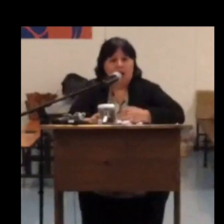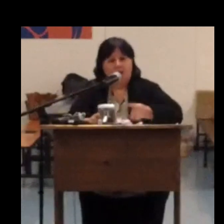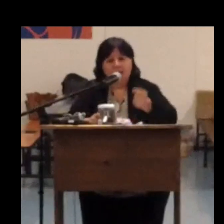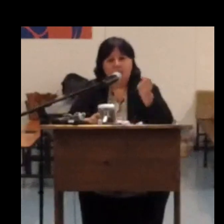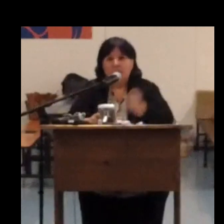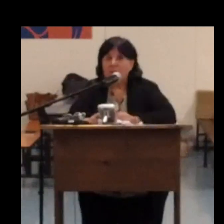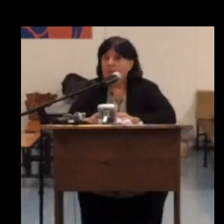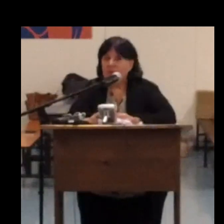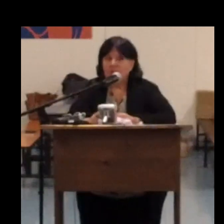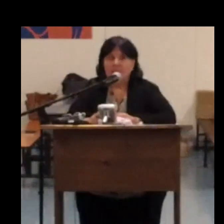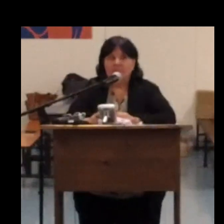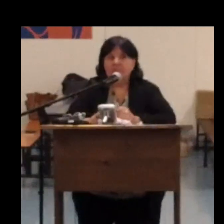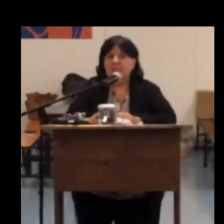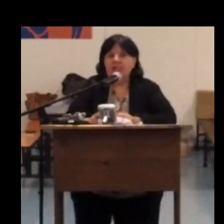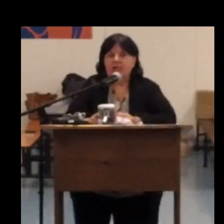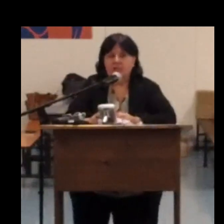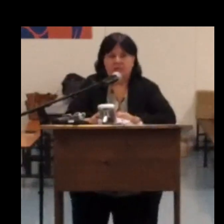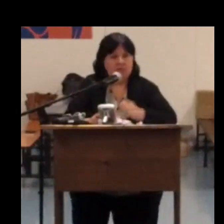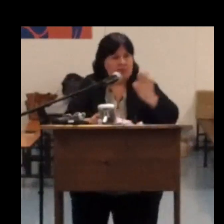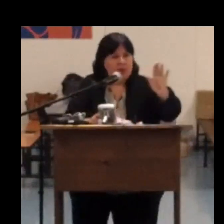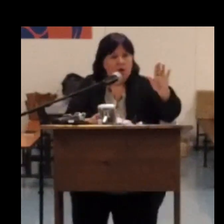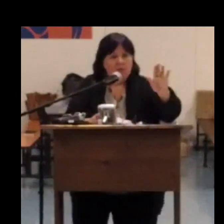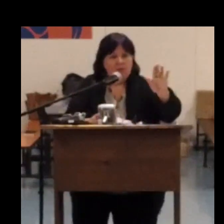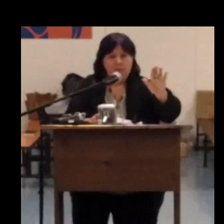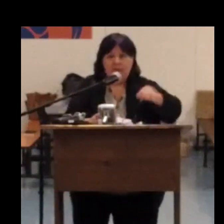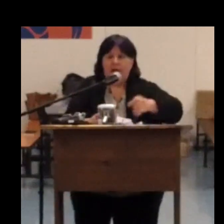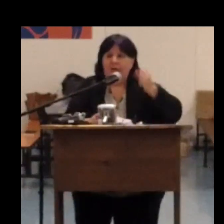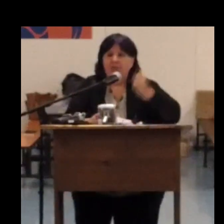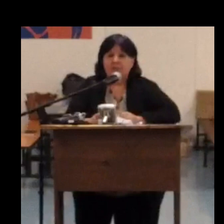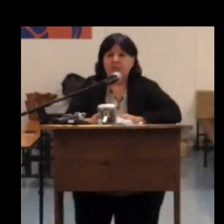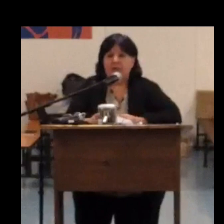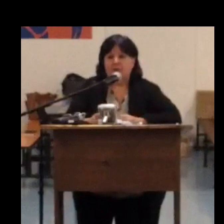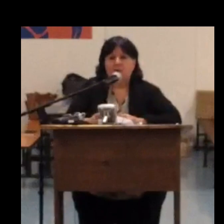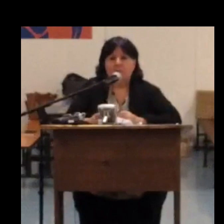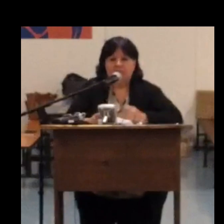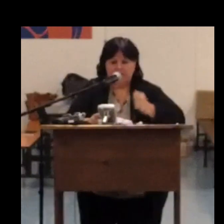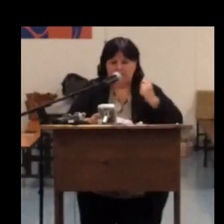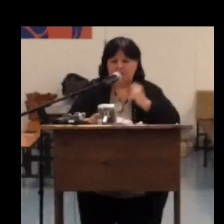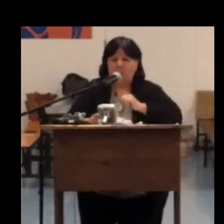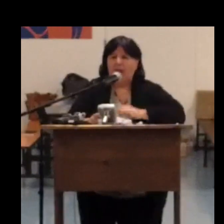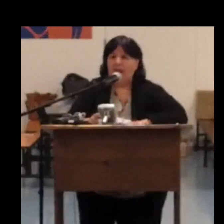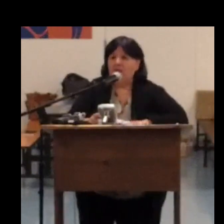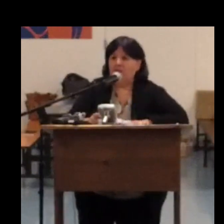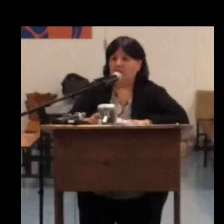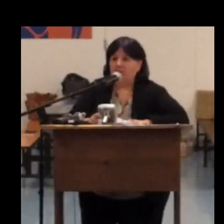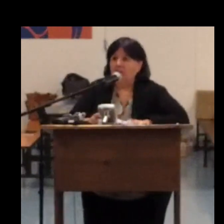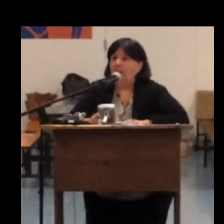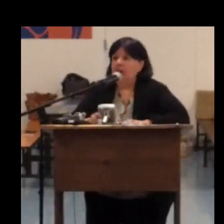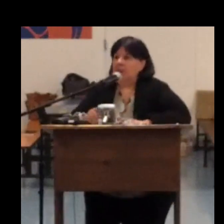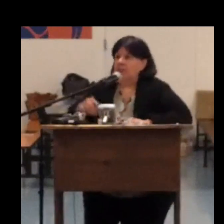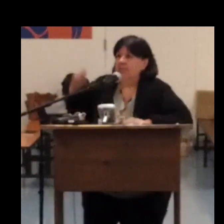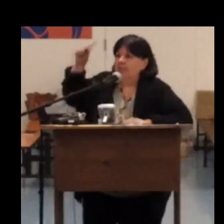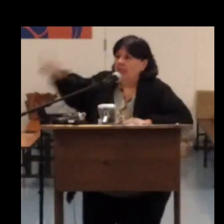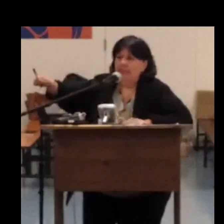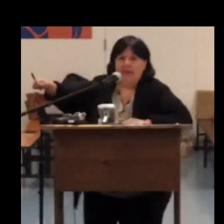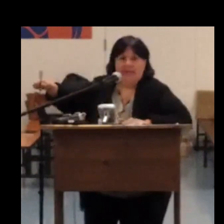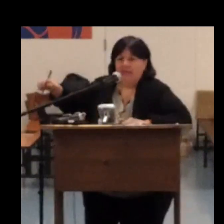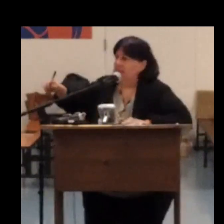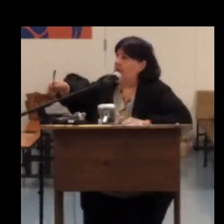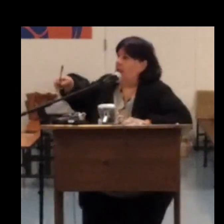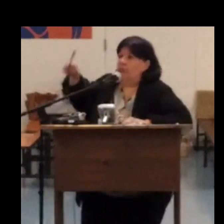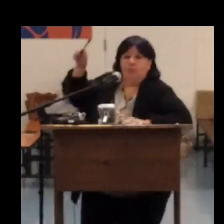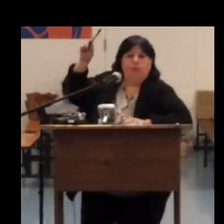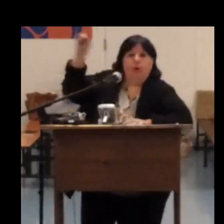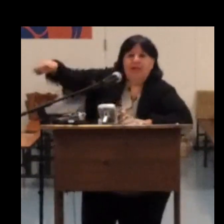tired of members of this city council, not all of them, and this mayor being so arrogant and yelling at